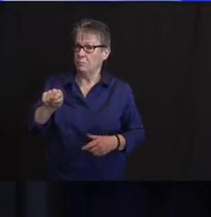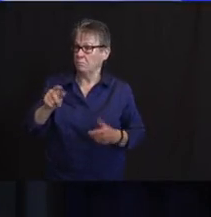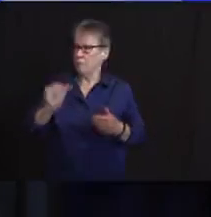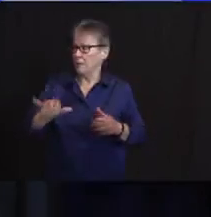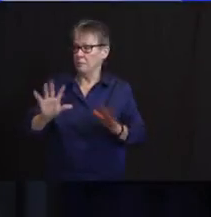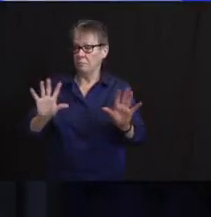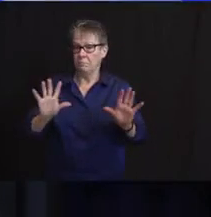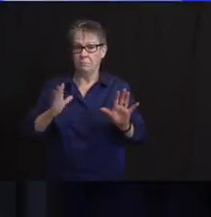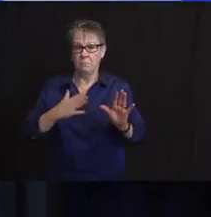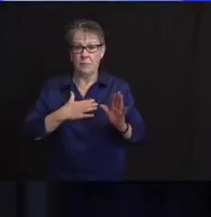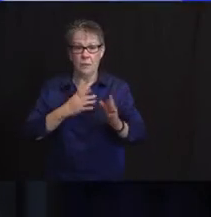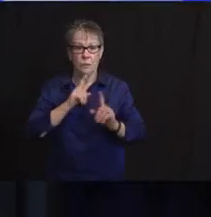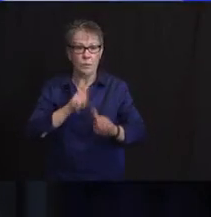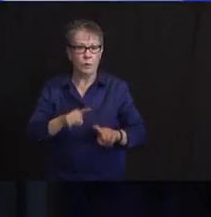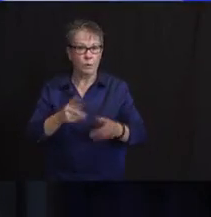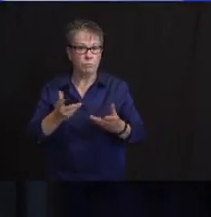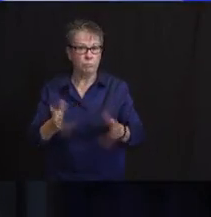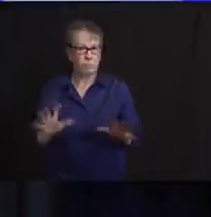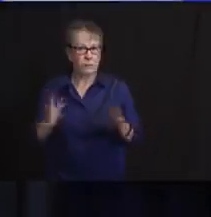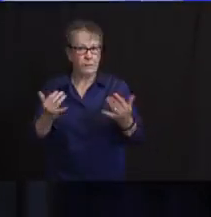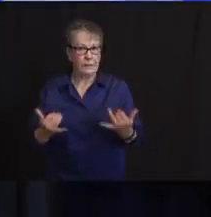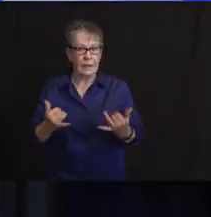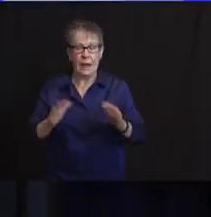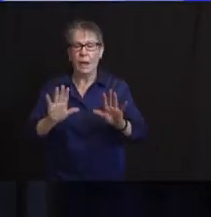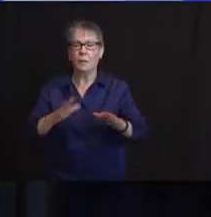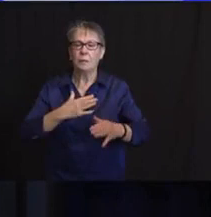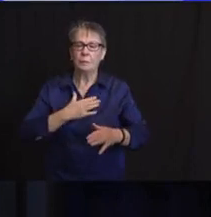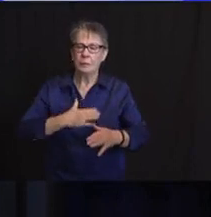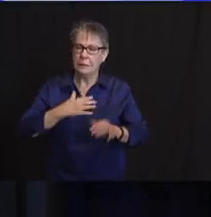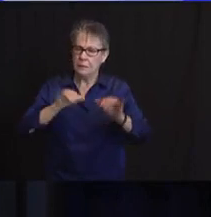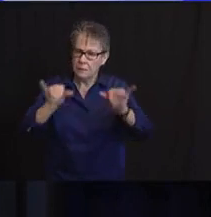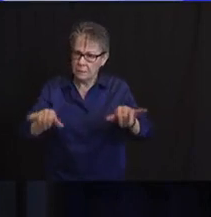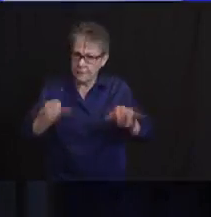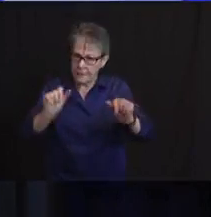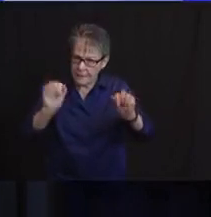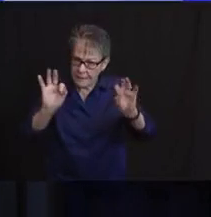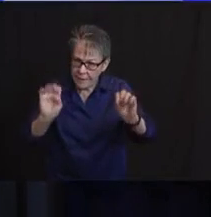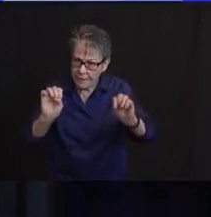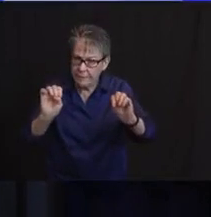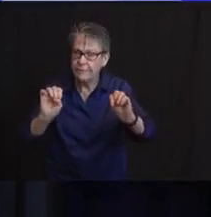safe. Please continue to mask up, social distance, stay home when you're